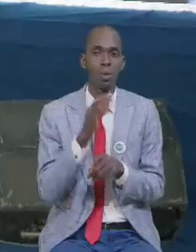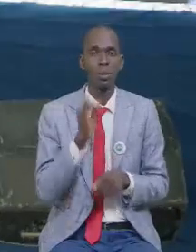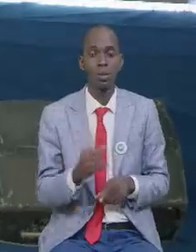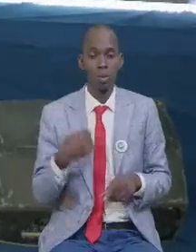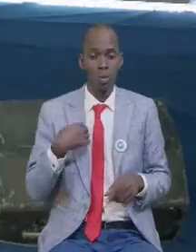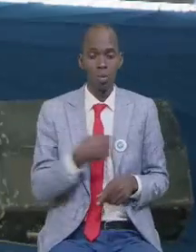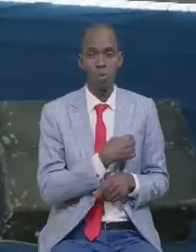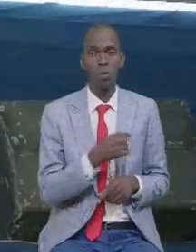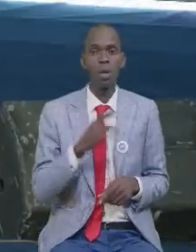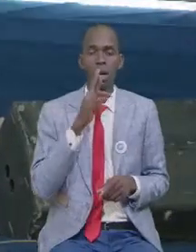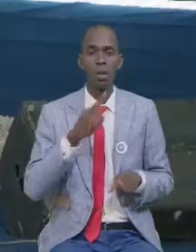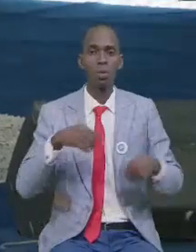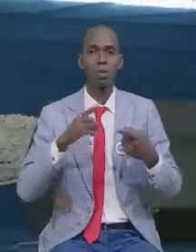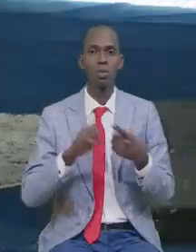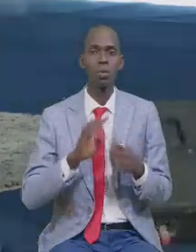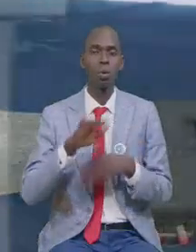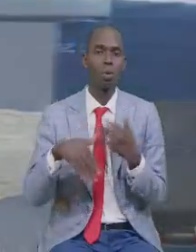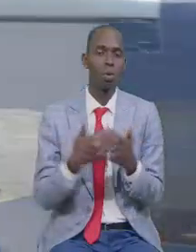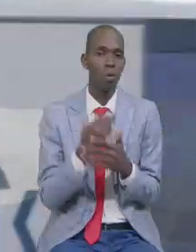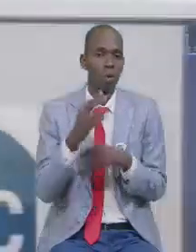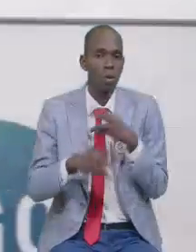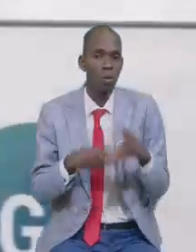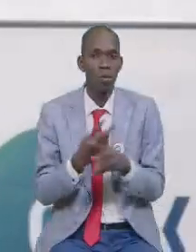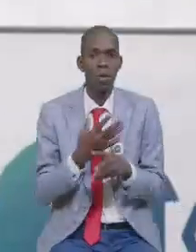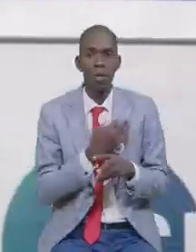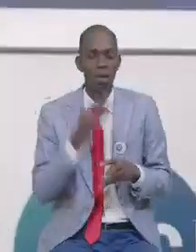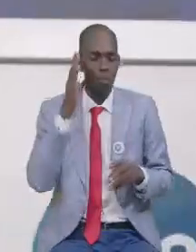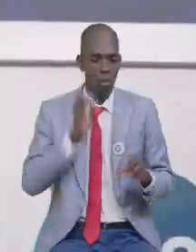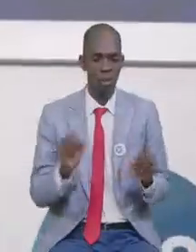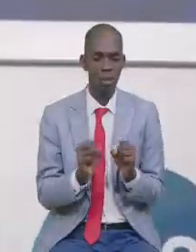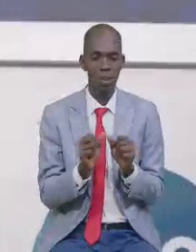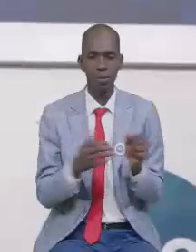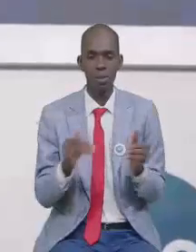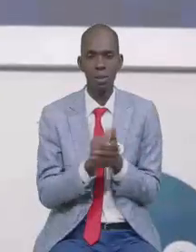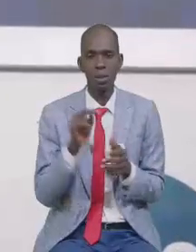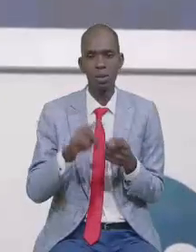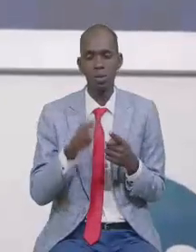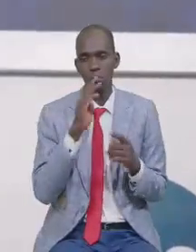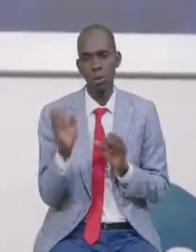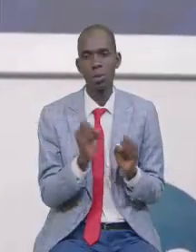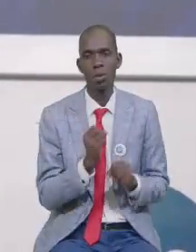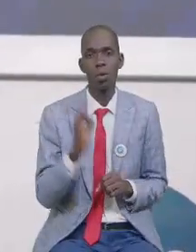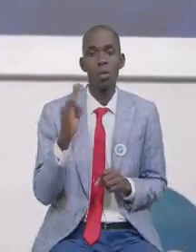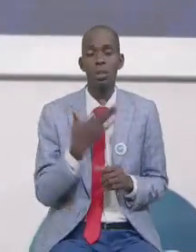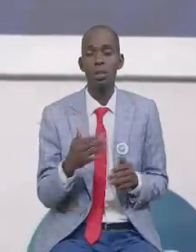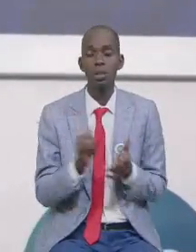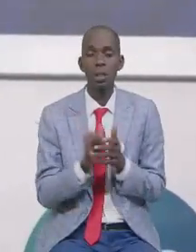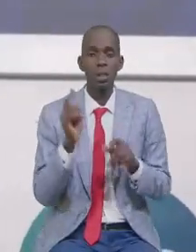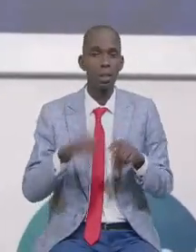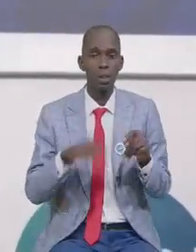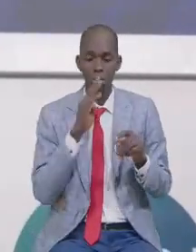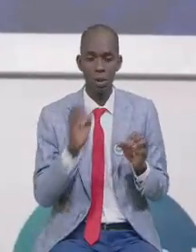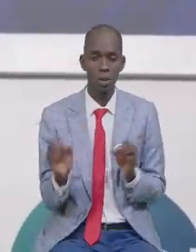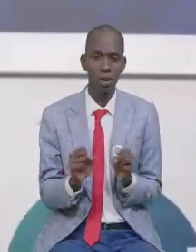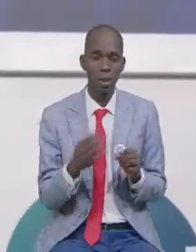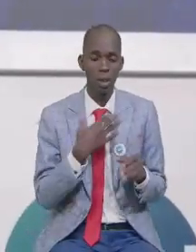the world, and we're going to shake everything shakeable, even the things that are not shakeable, and they have remained there,